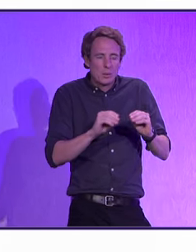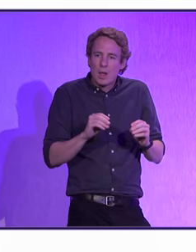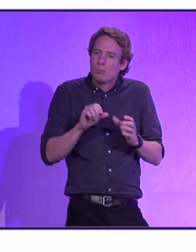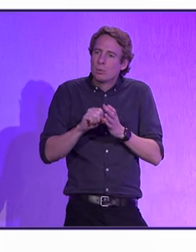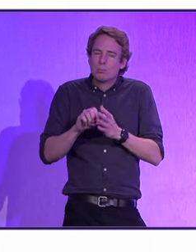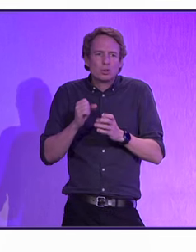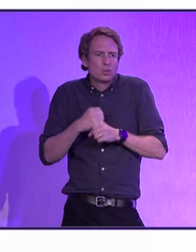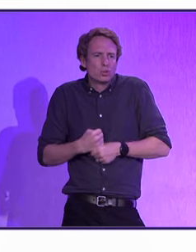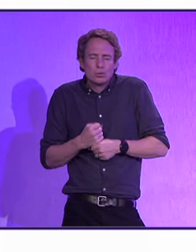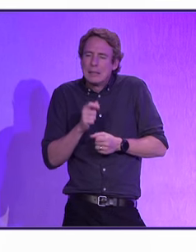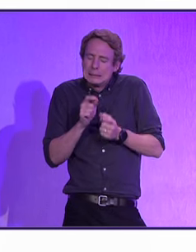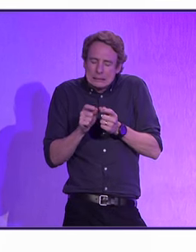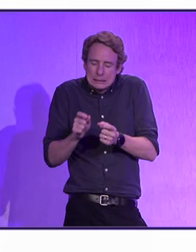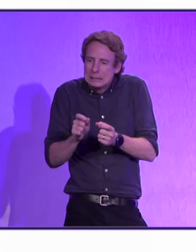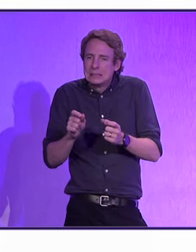stress the minutia.